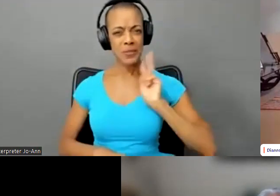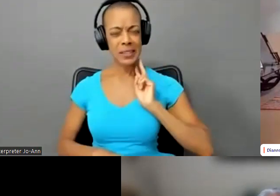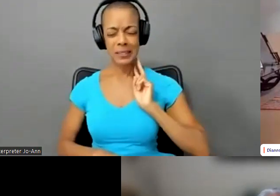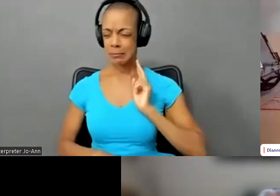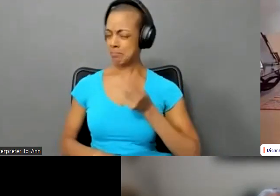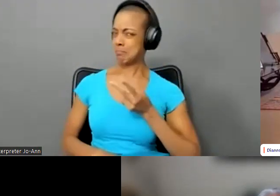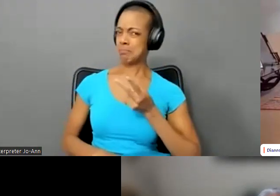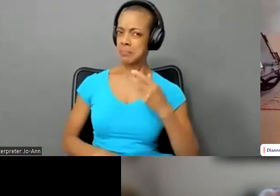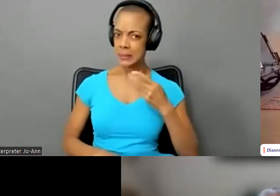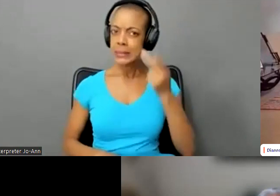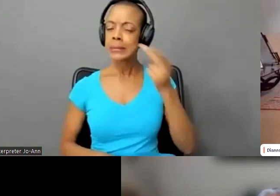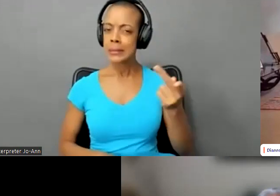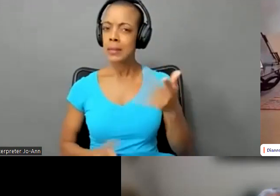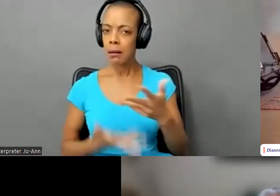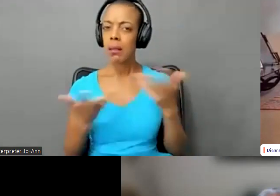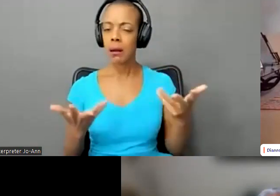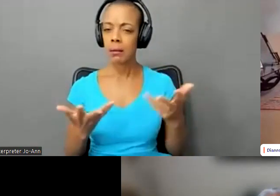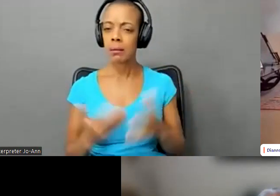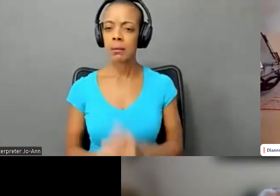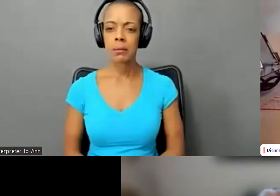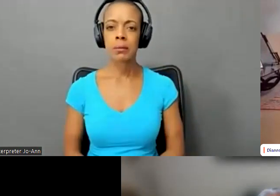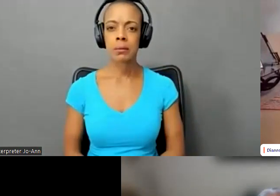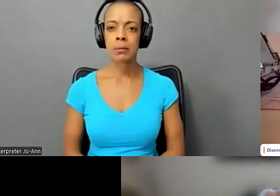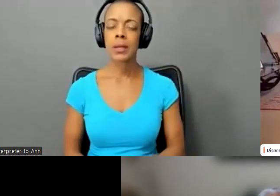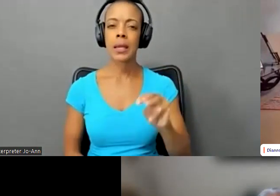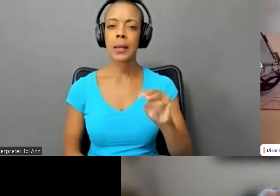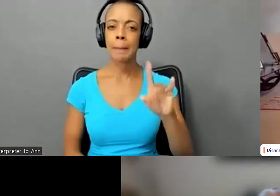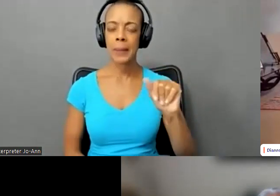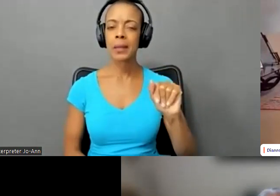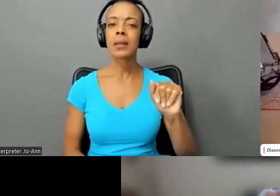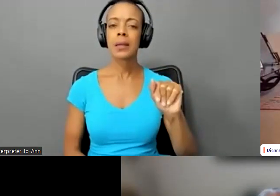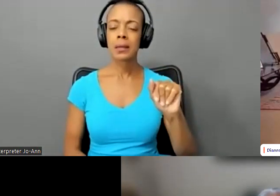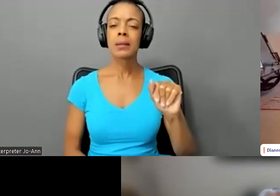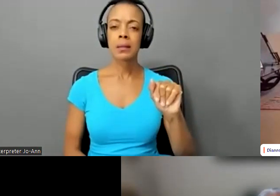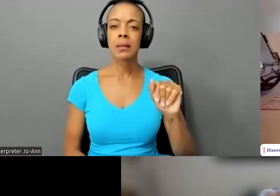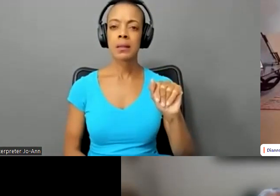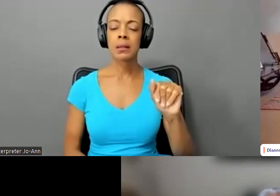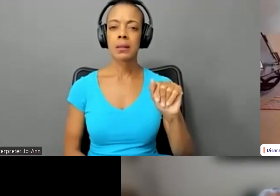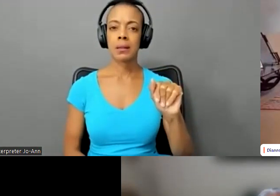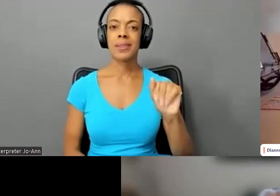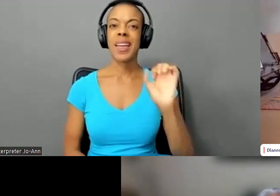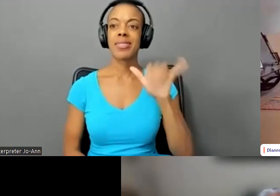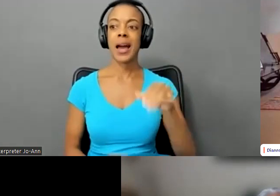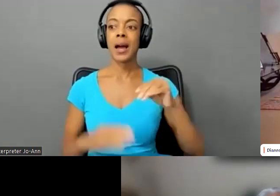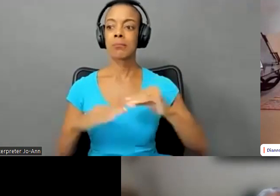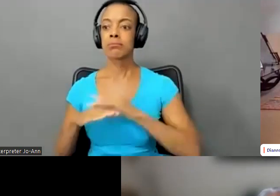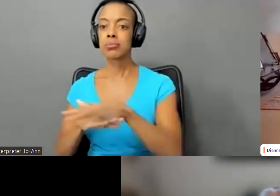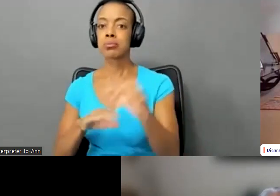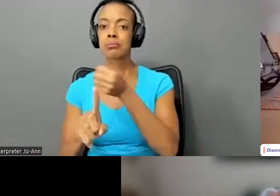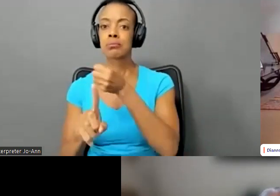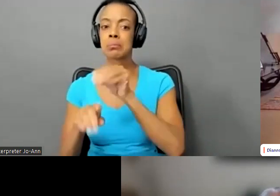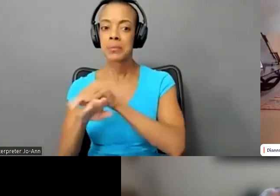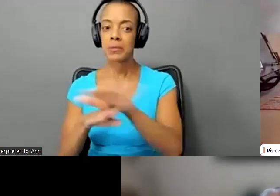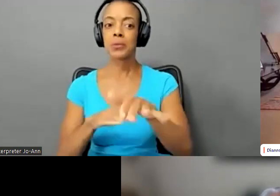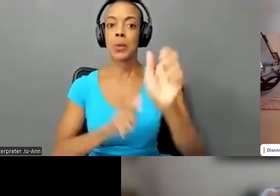that in media, and that I think really shapes general public's kind of